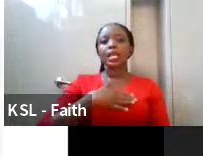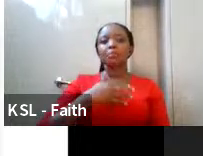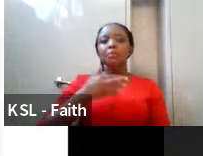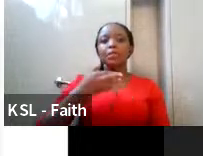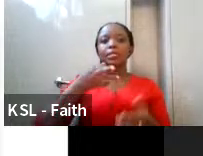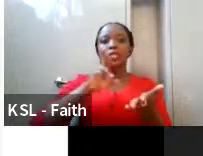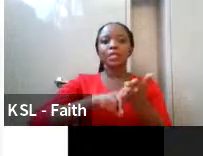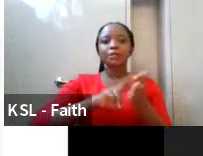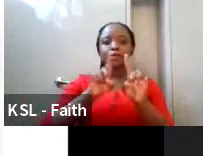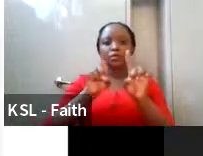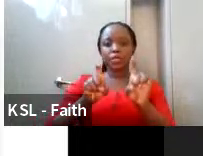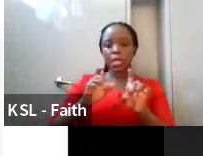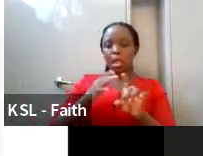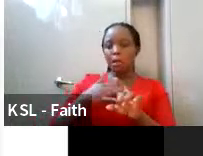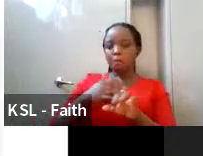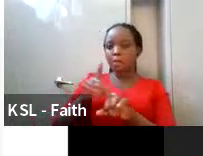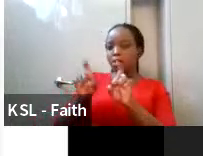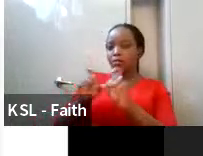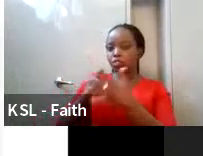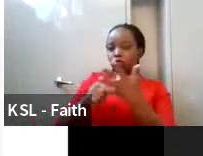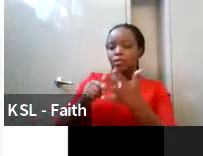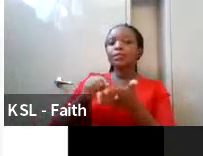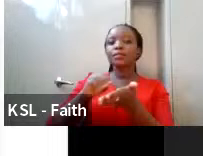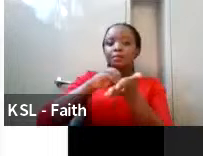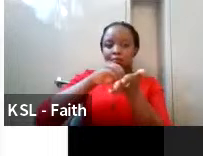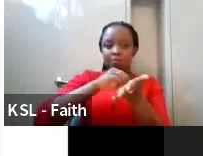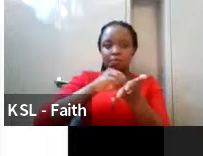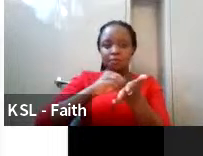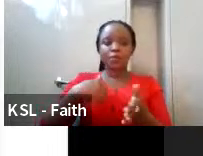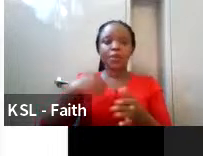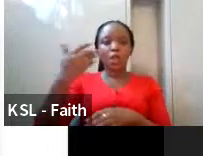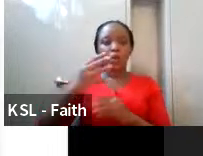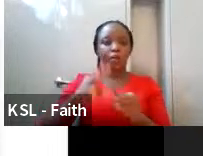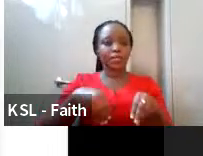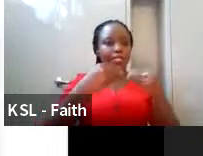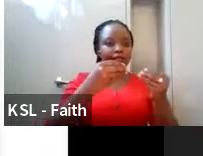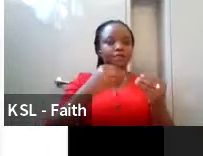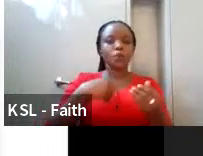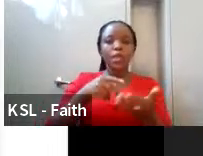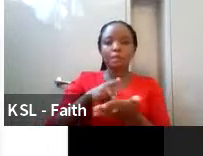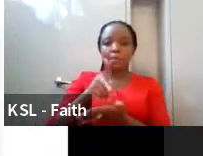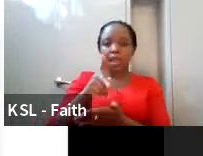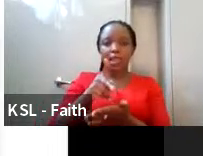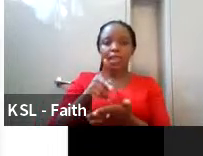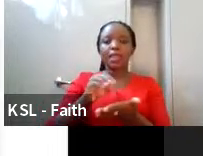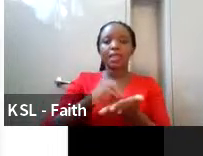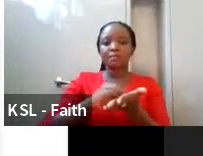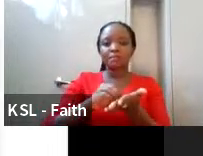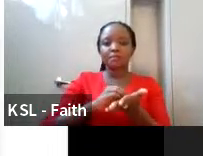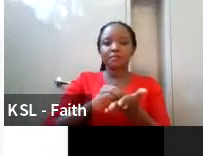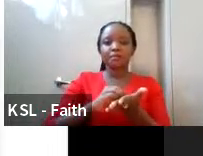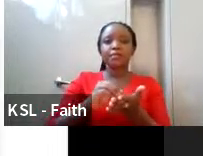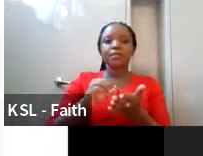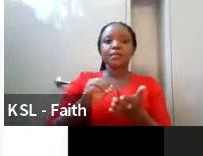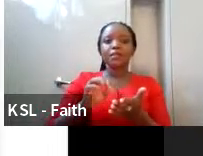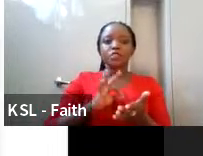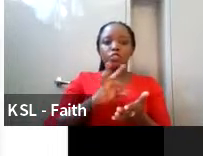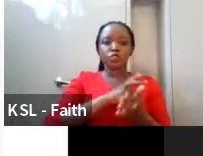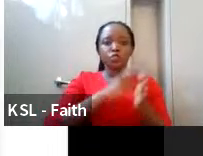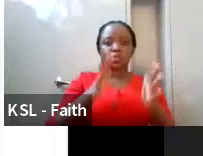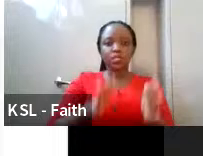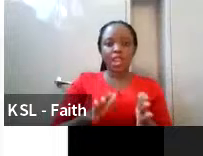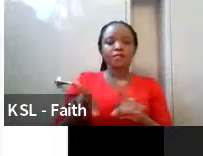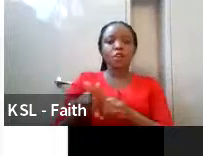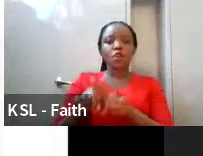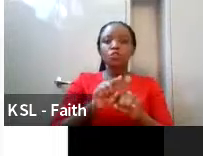Okay, my question is about the airtime. We buy airtime to employees and also reimbursement like Uber.